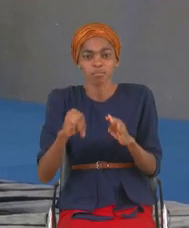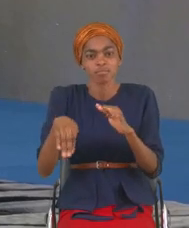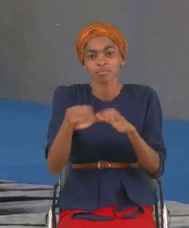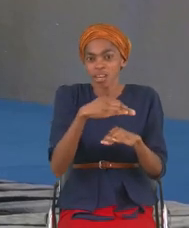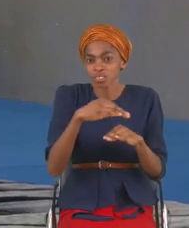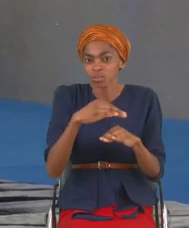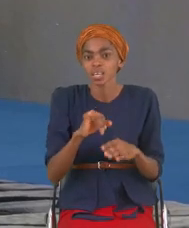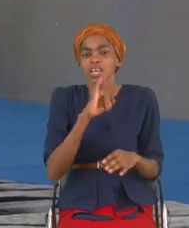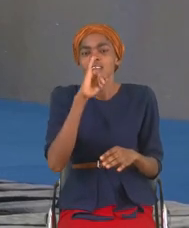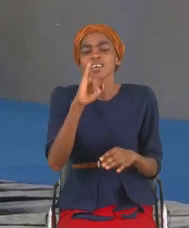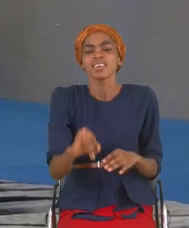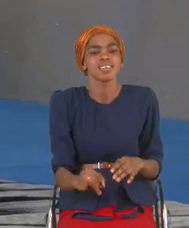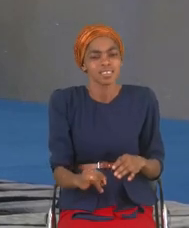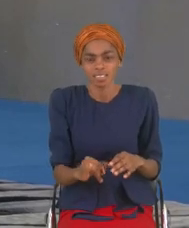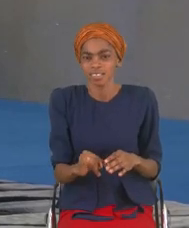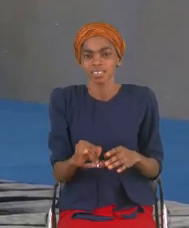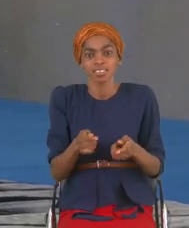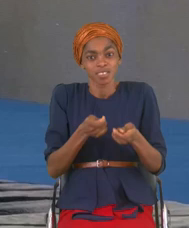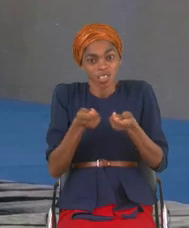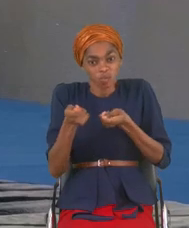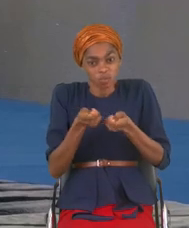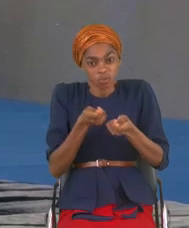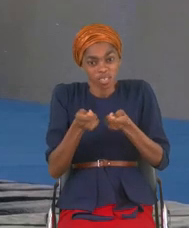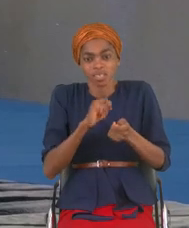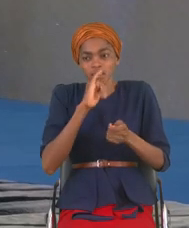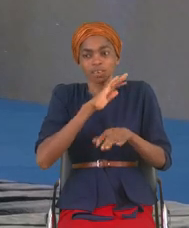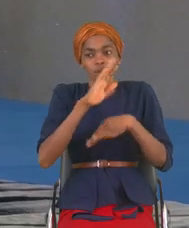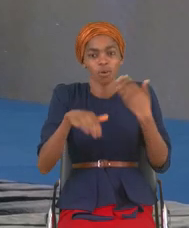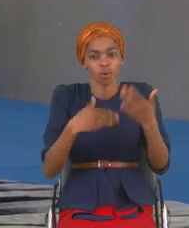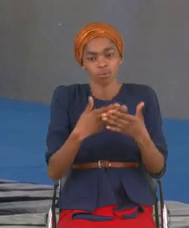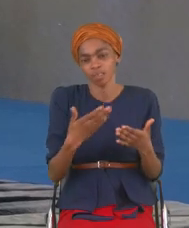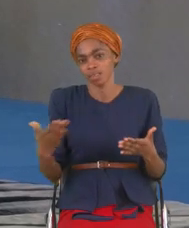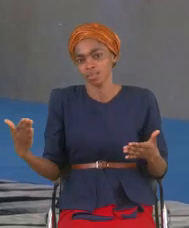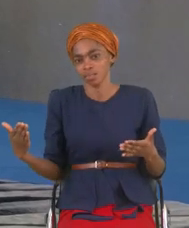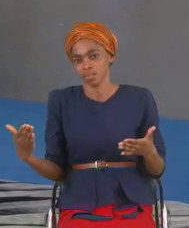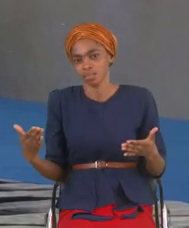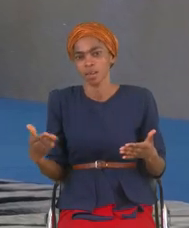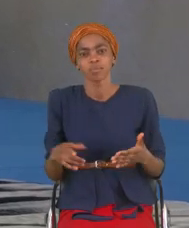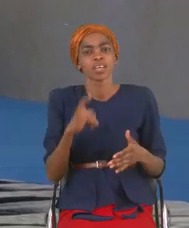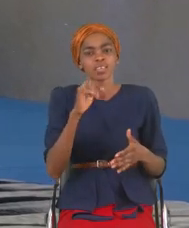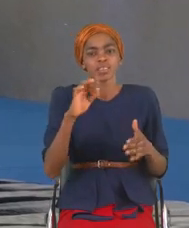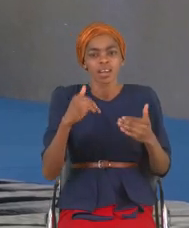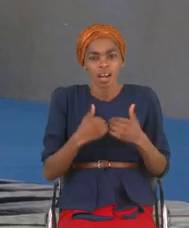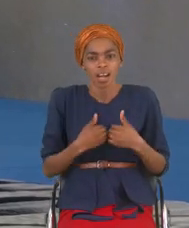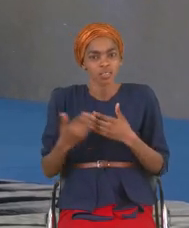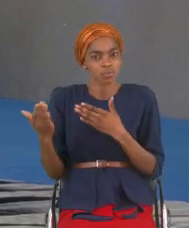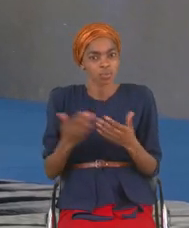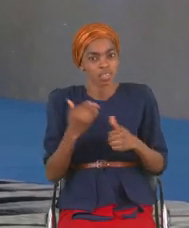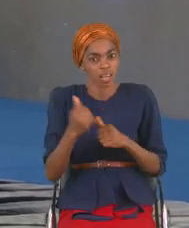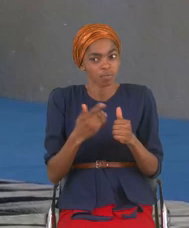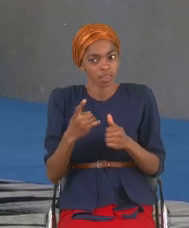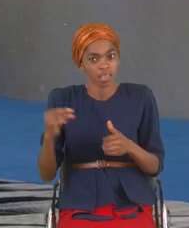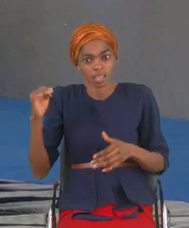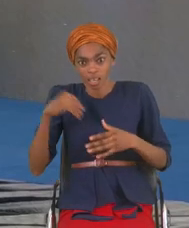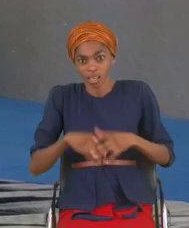temperature in all things temperate in all things he has brought everything in his life